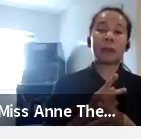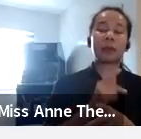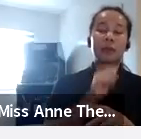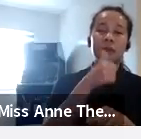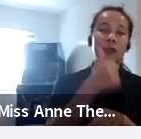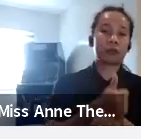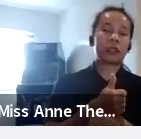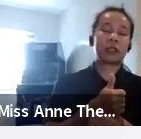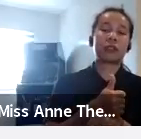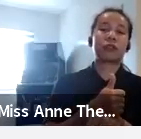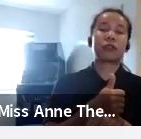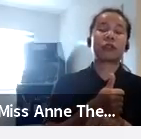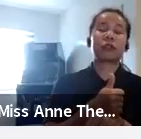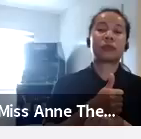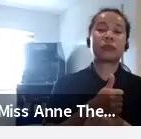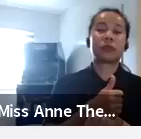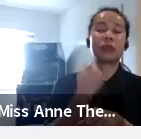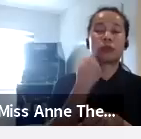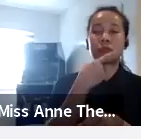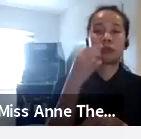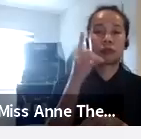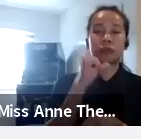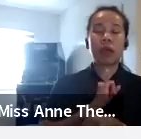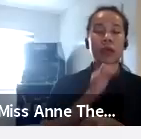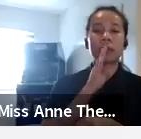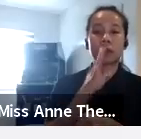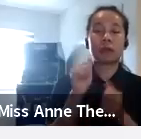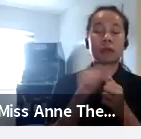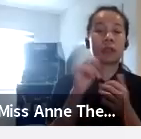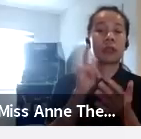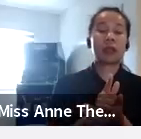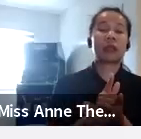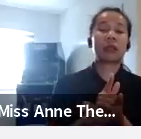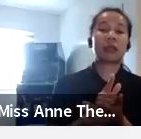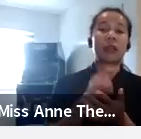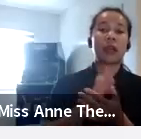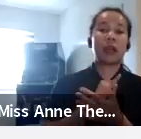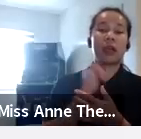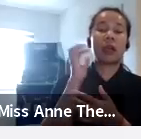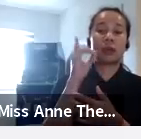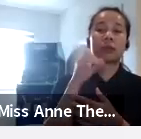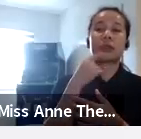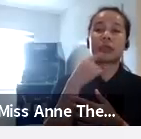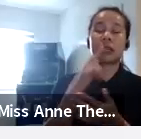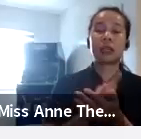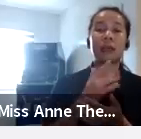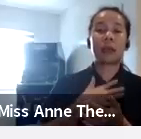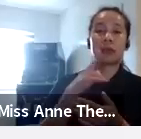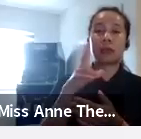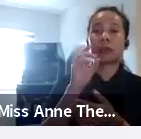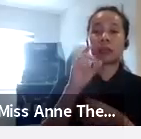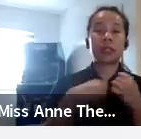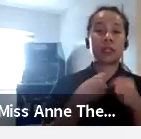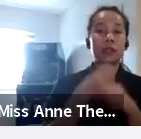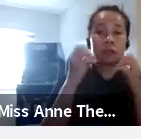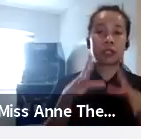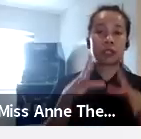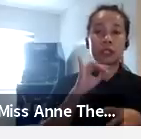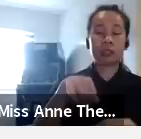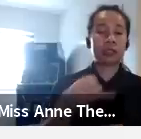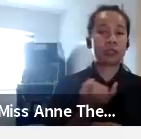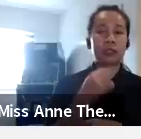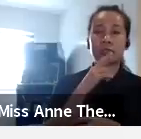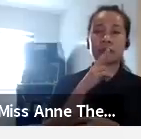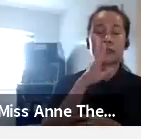on who should I be. And with that, I would say that my 30 years of teaching is just